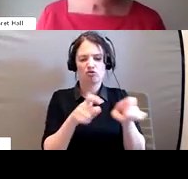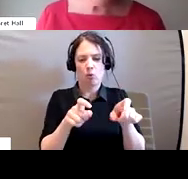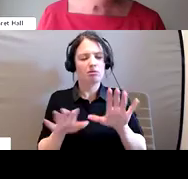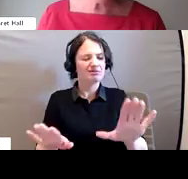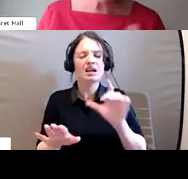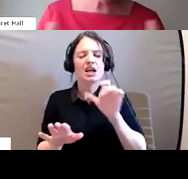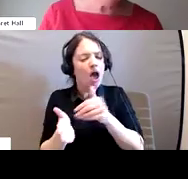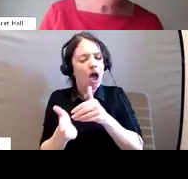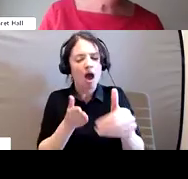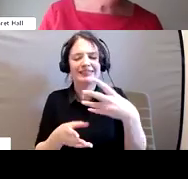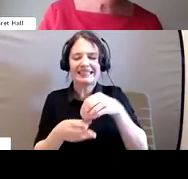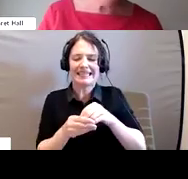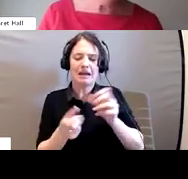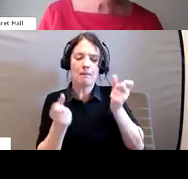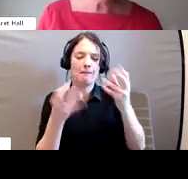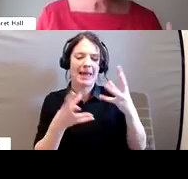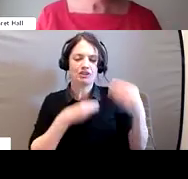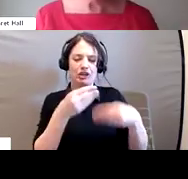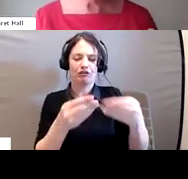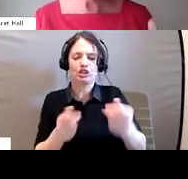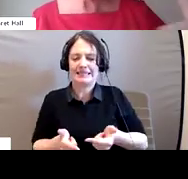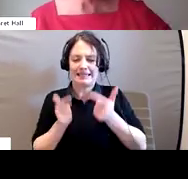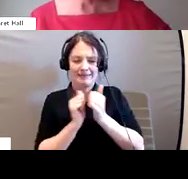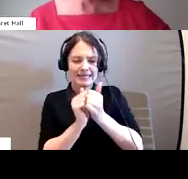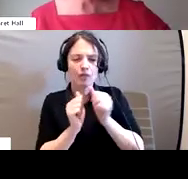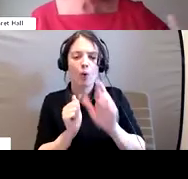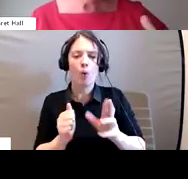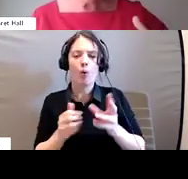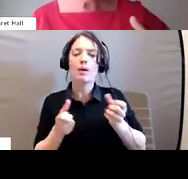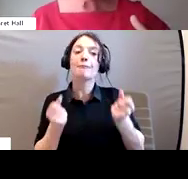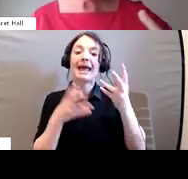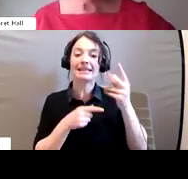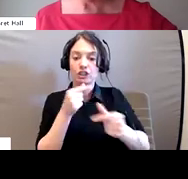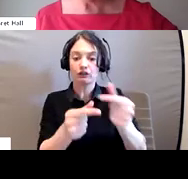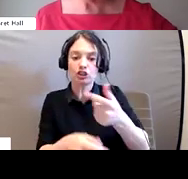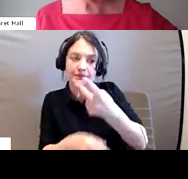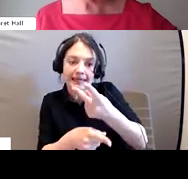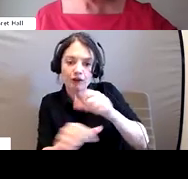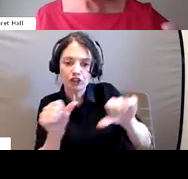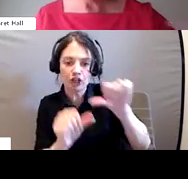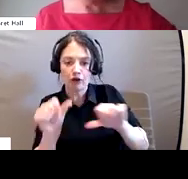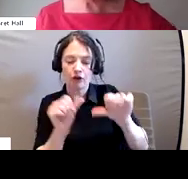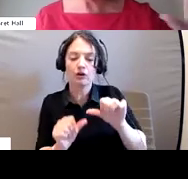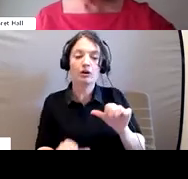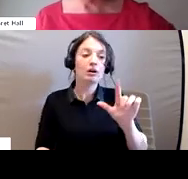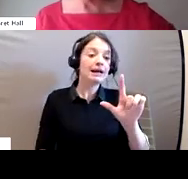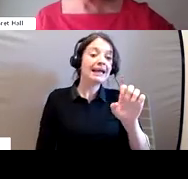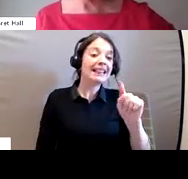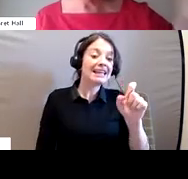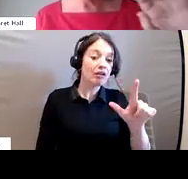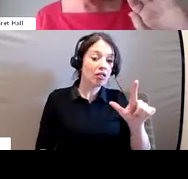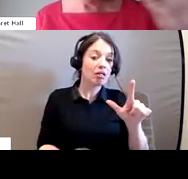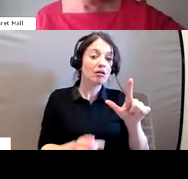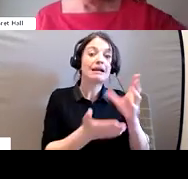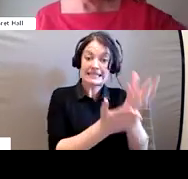intergenerational family contexts as we do in the intimate partner context. So just a reminder that lethality trigger happens most